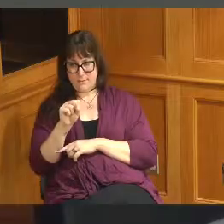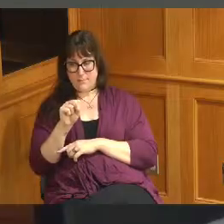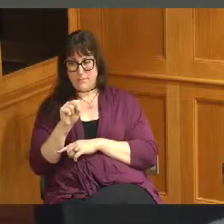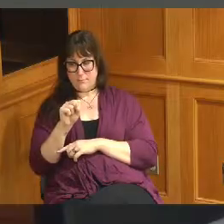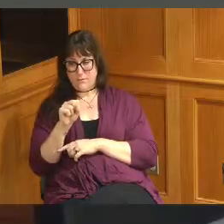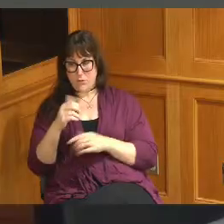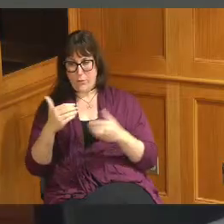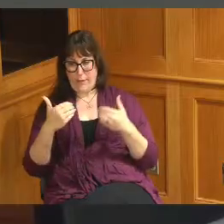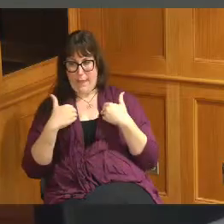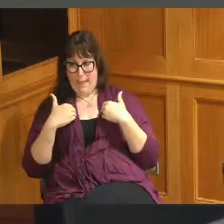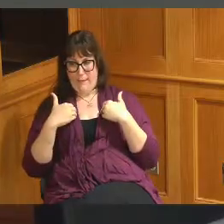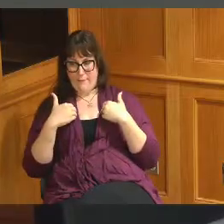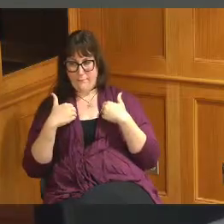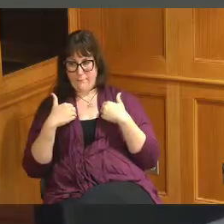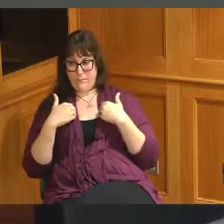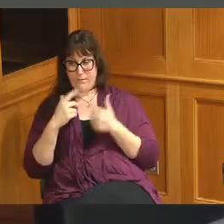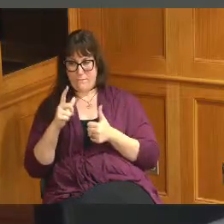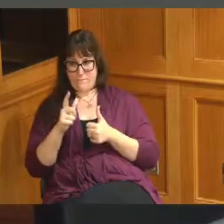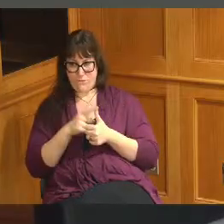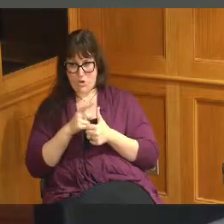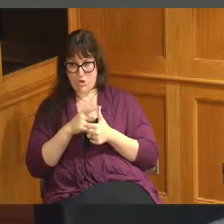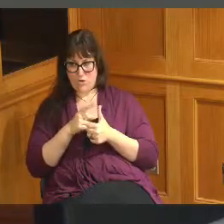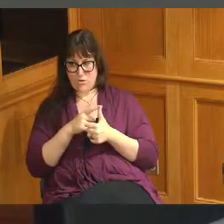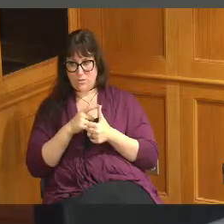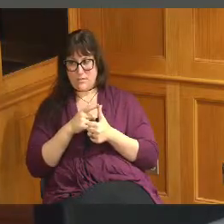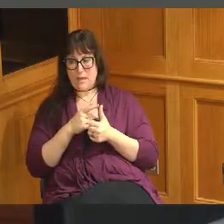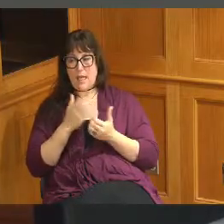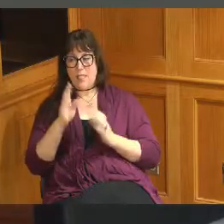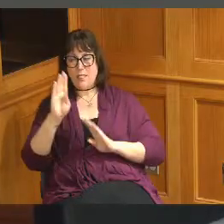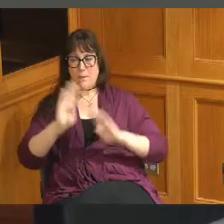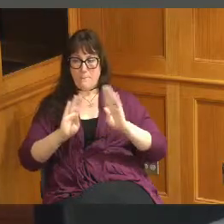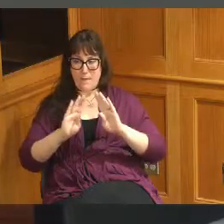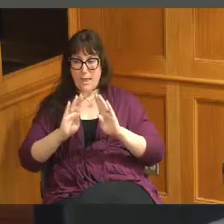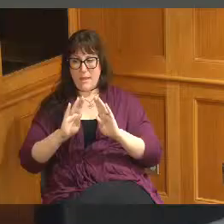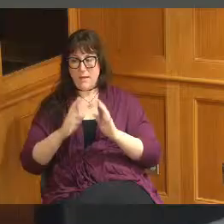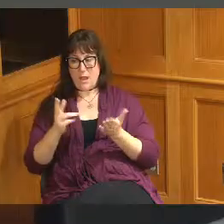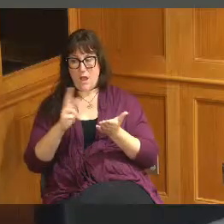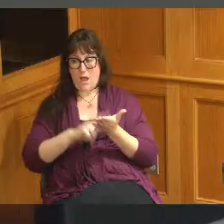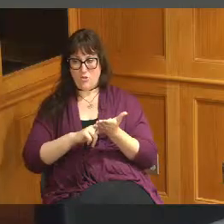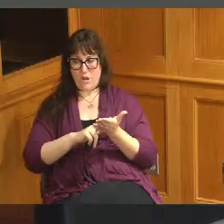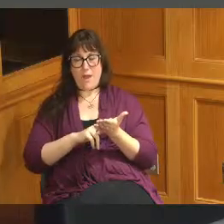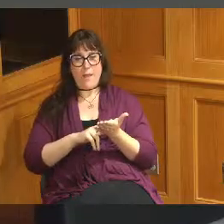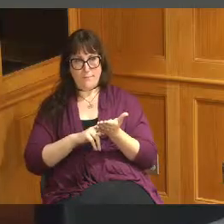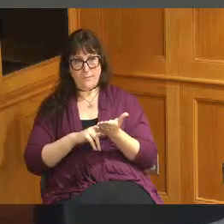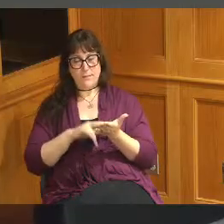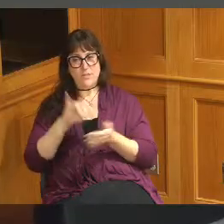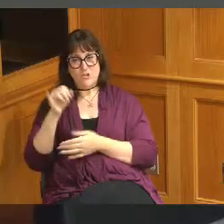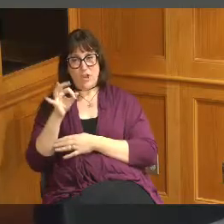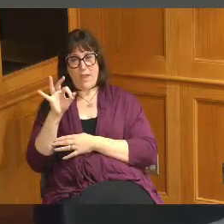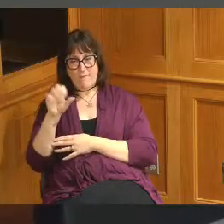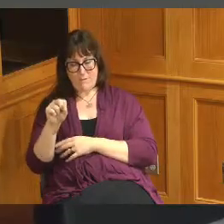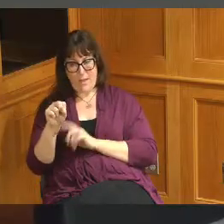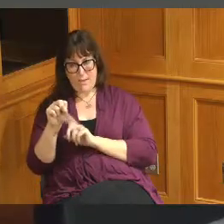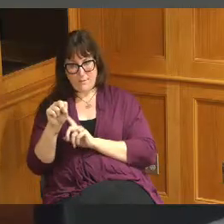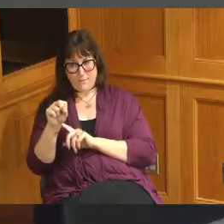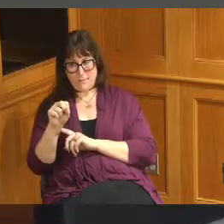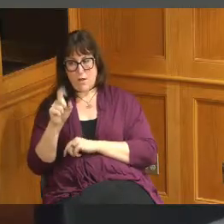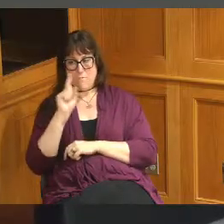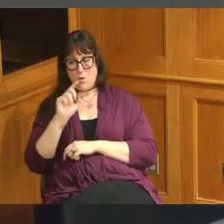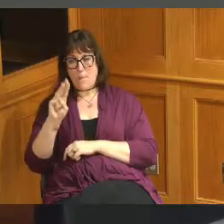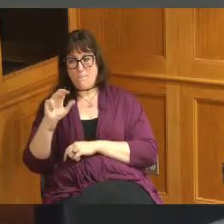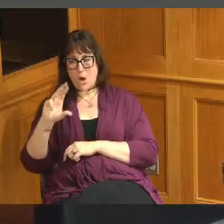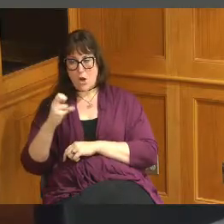have the first item is the bid awards and contracts signed by the Hamilton County Department of Job and Family Services for March